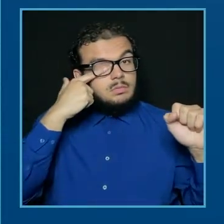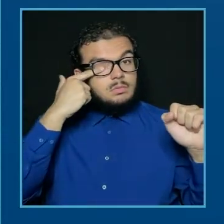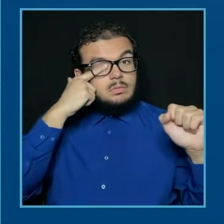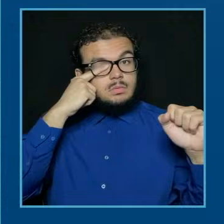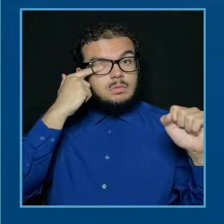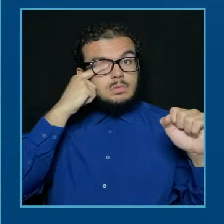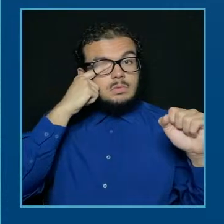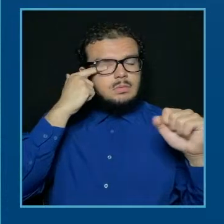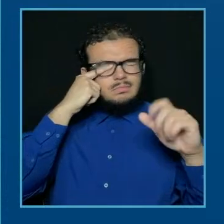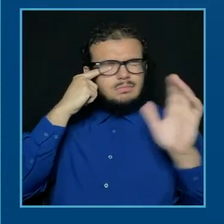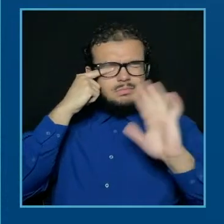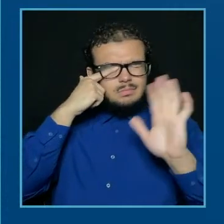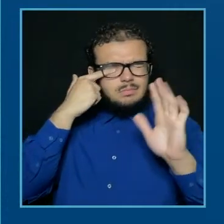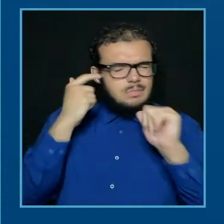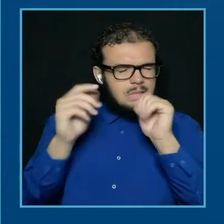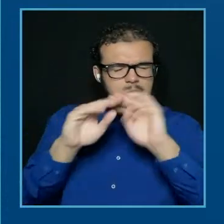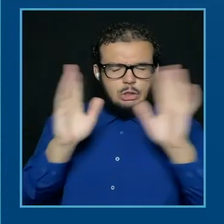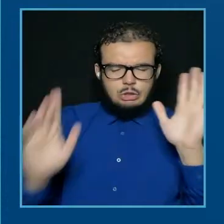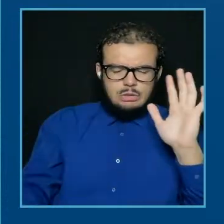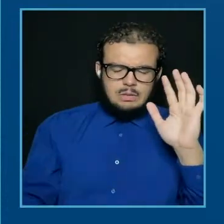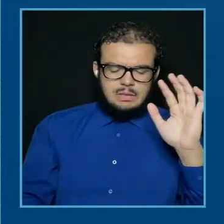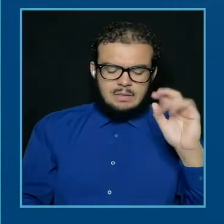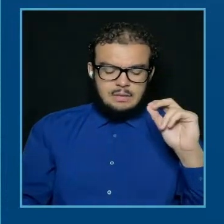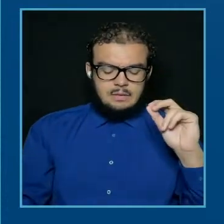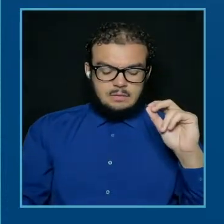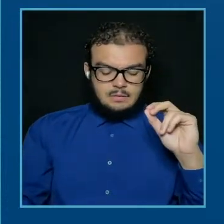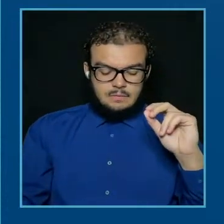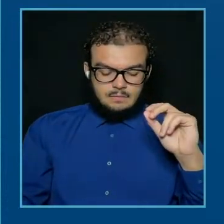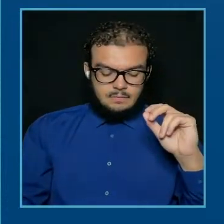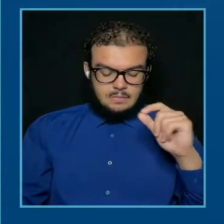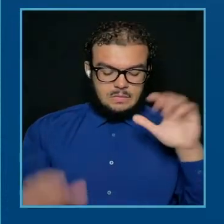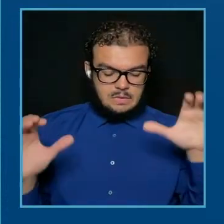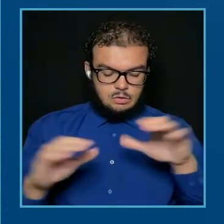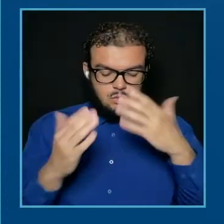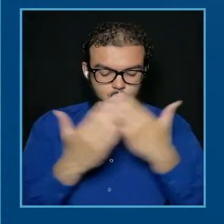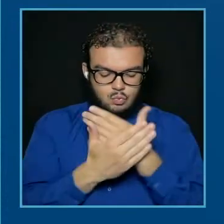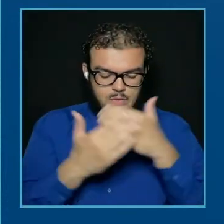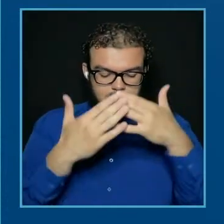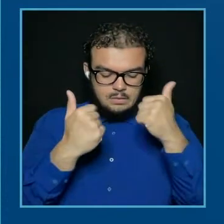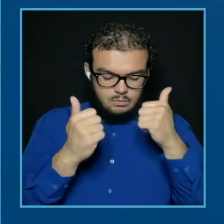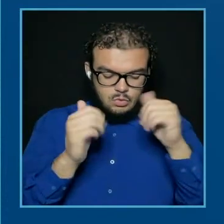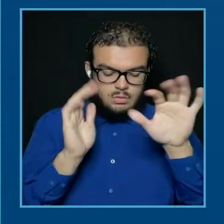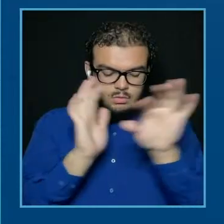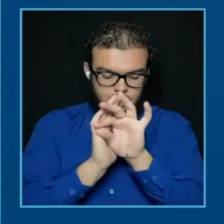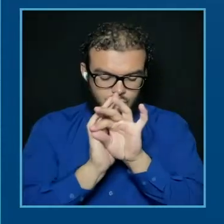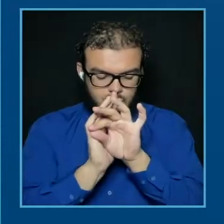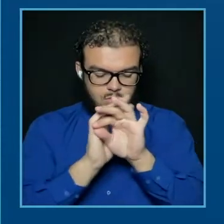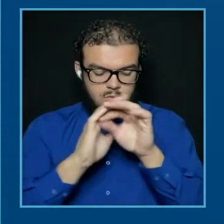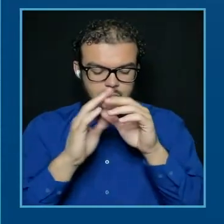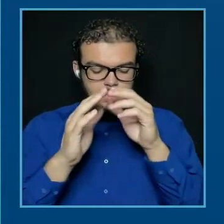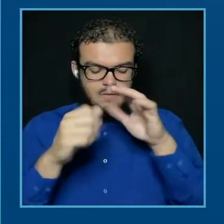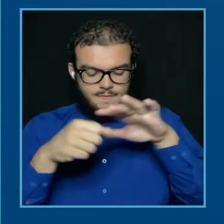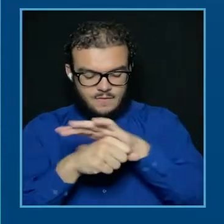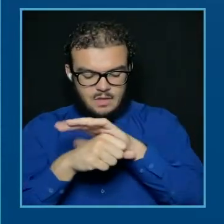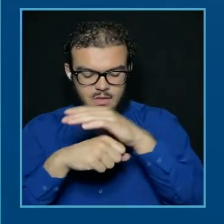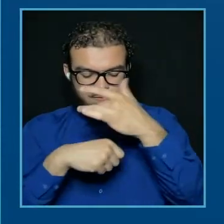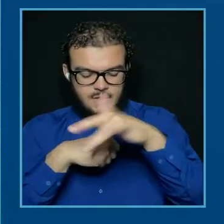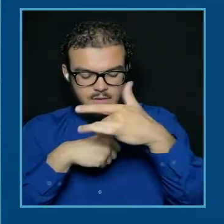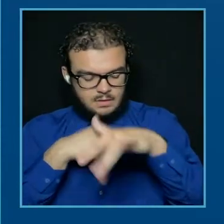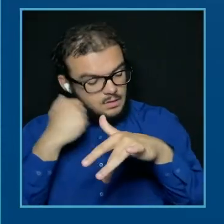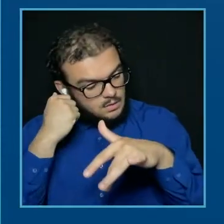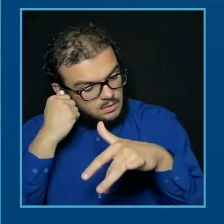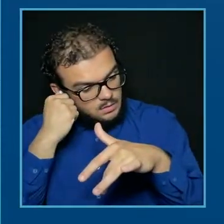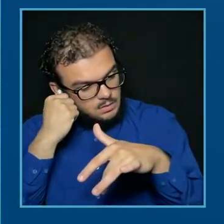That's not clear. To conduct new and separate elections to fill the vacancies.